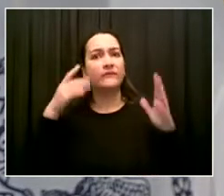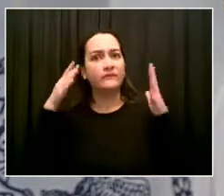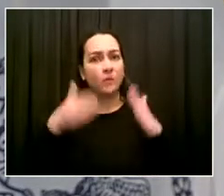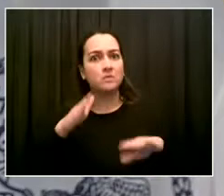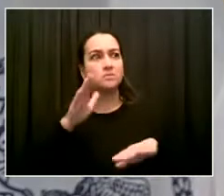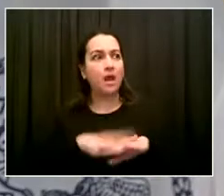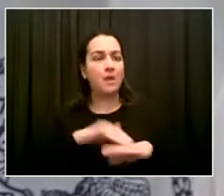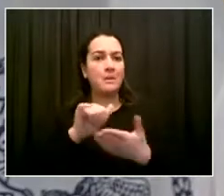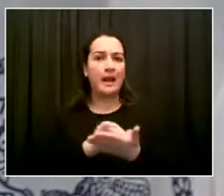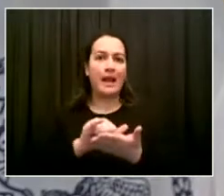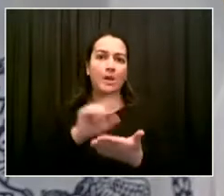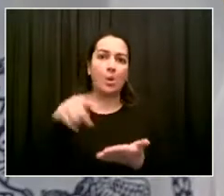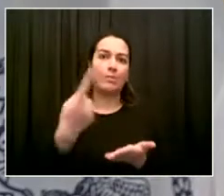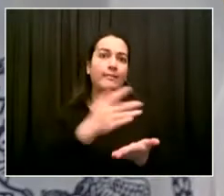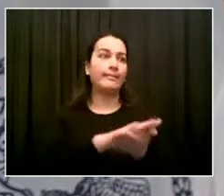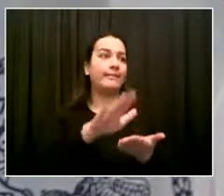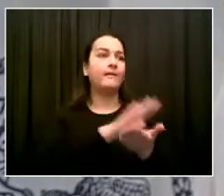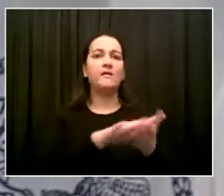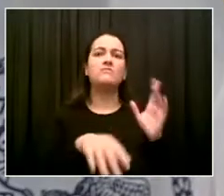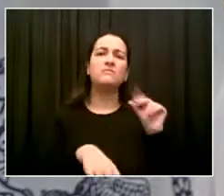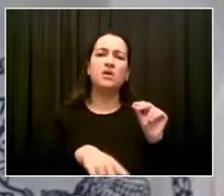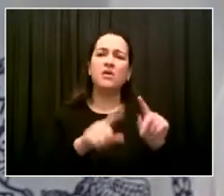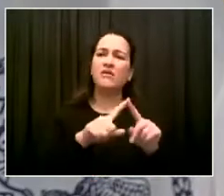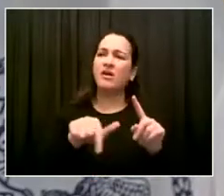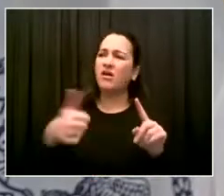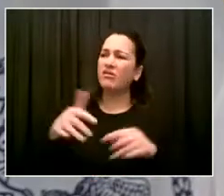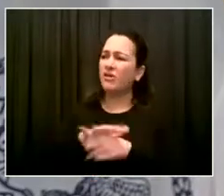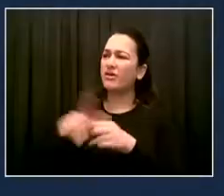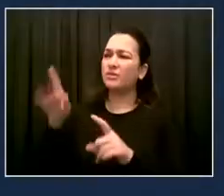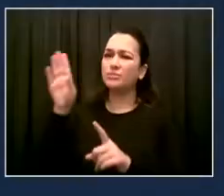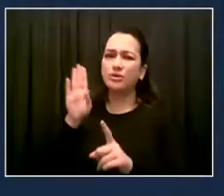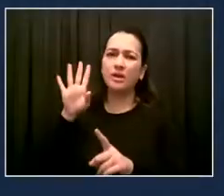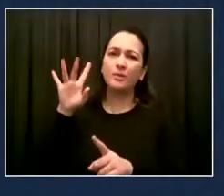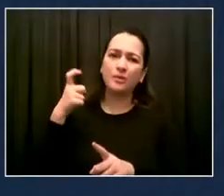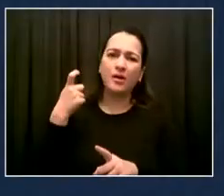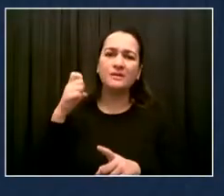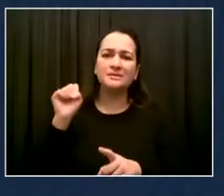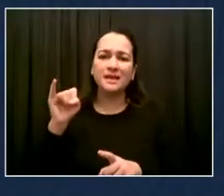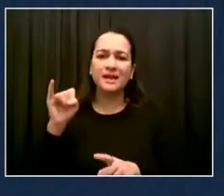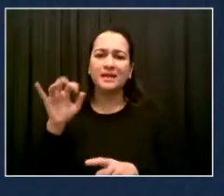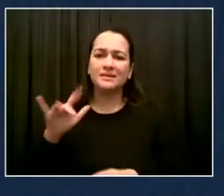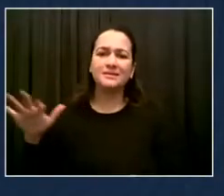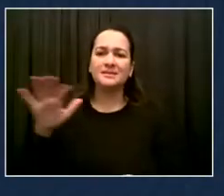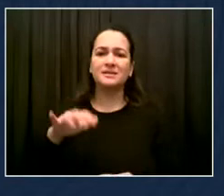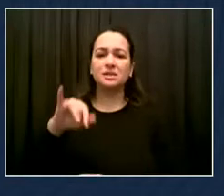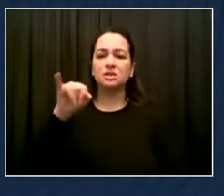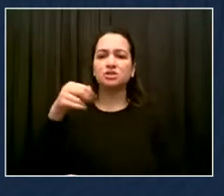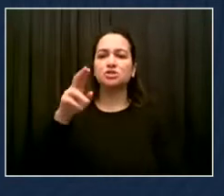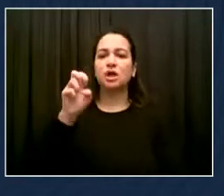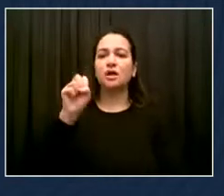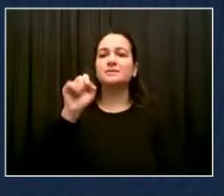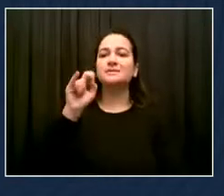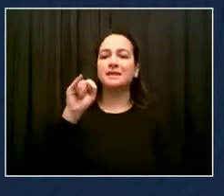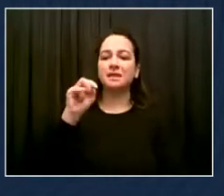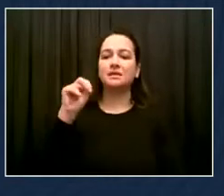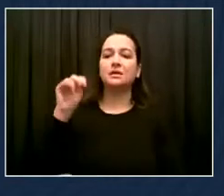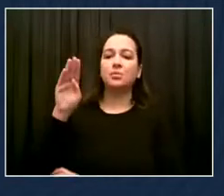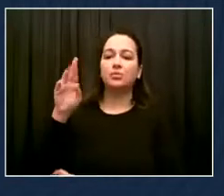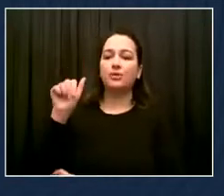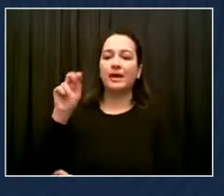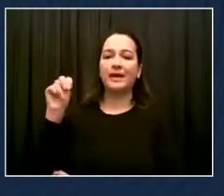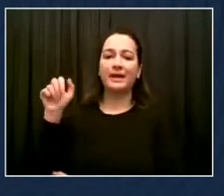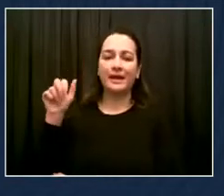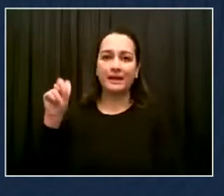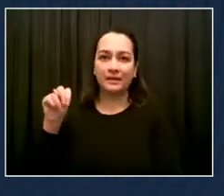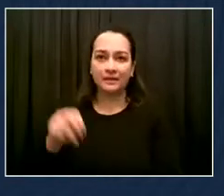the garbage. You just got to get it done. Indeed, the need for trash pickup may be the one remaining thing that unifies us in all